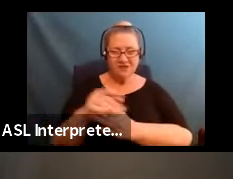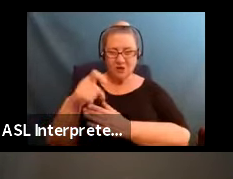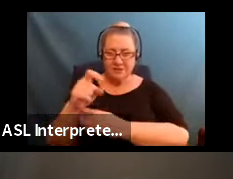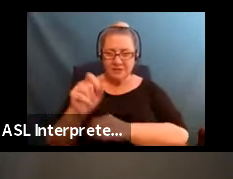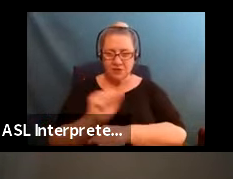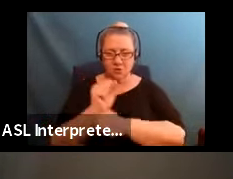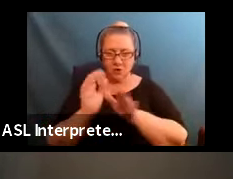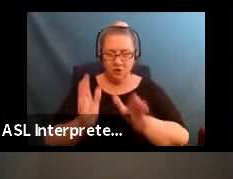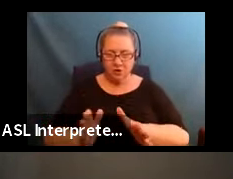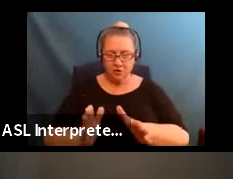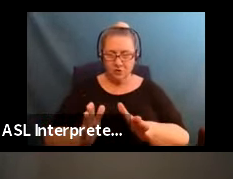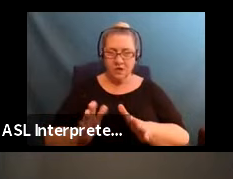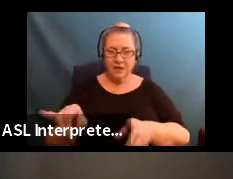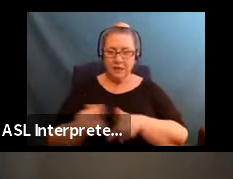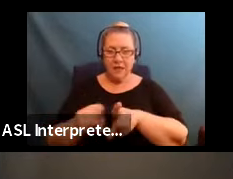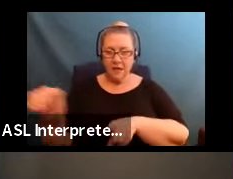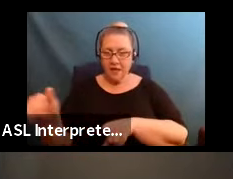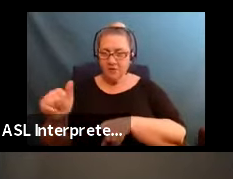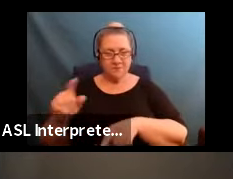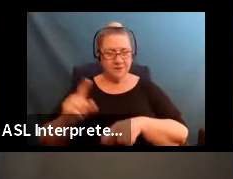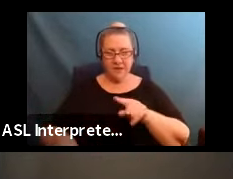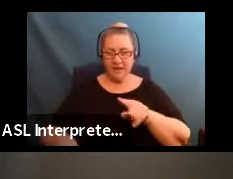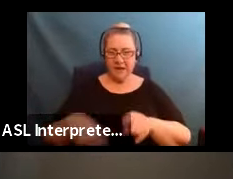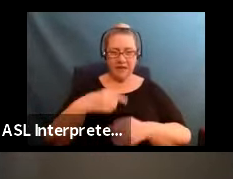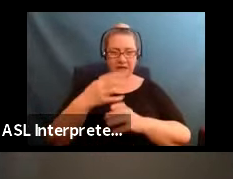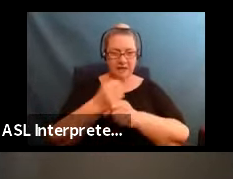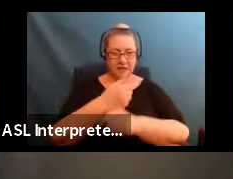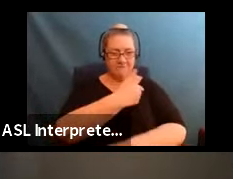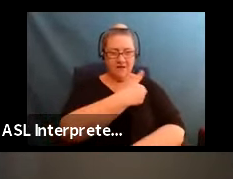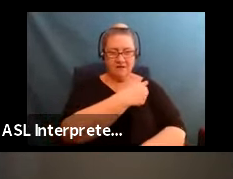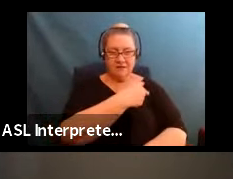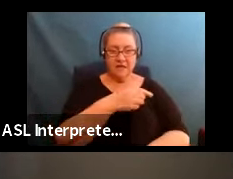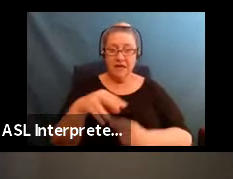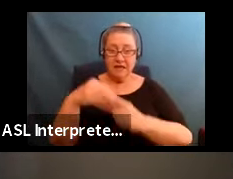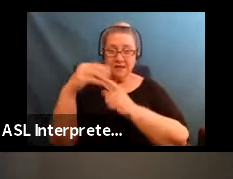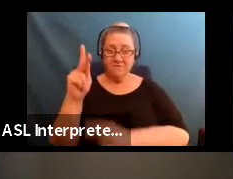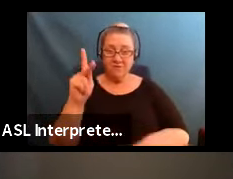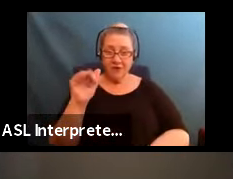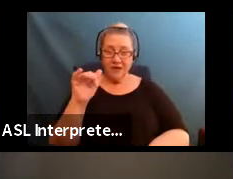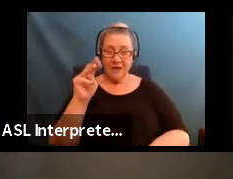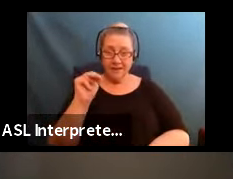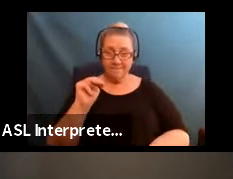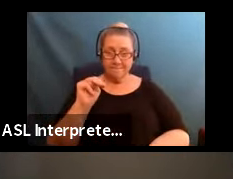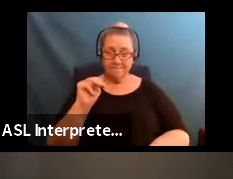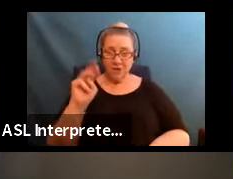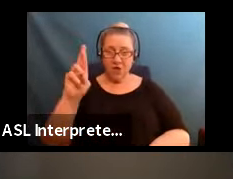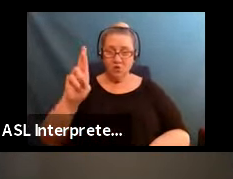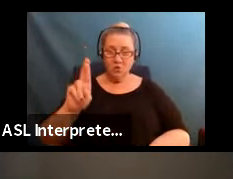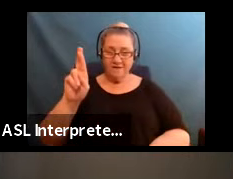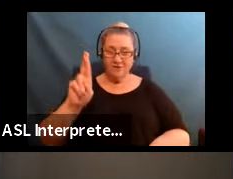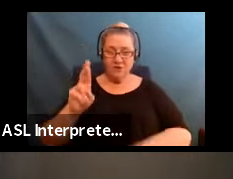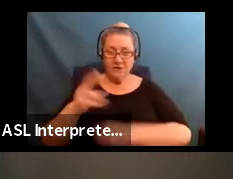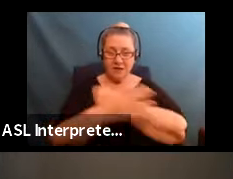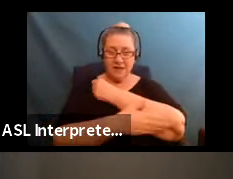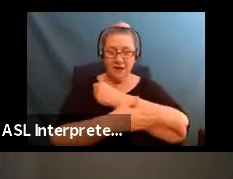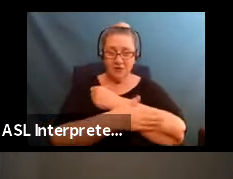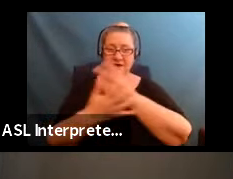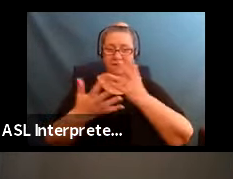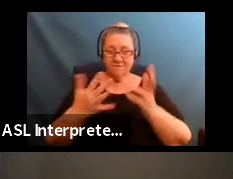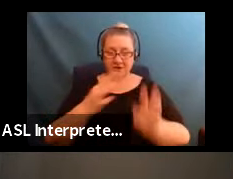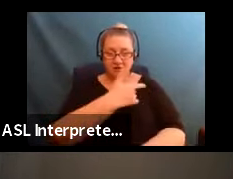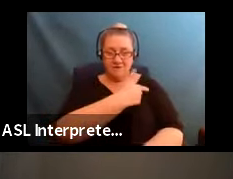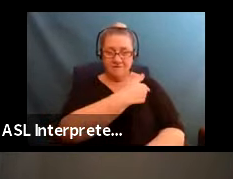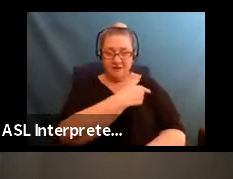they cannot get vaccinated, except for Kim, bless her heart, who has in Riverside County has vaccinated a lot of